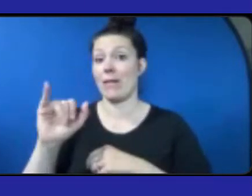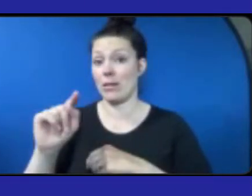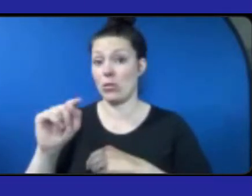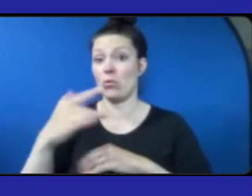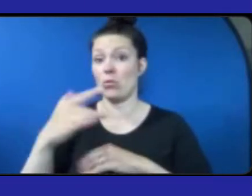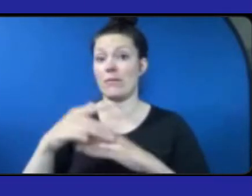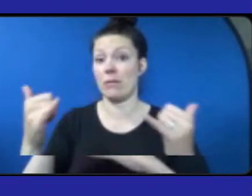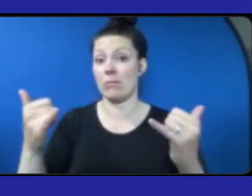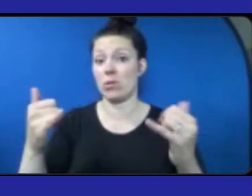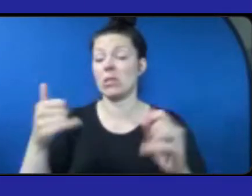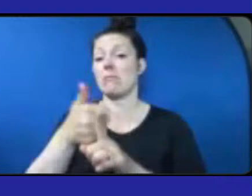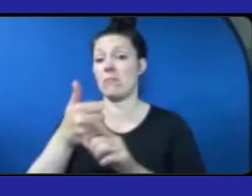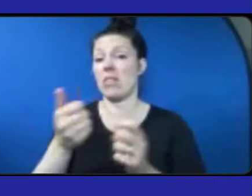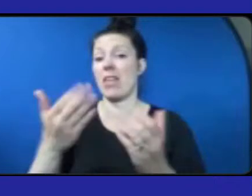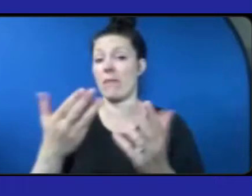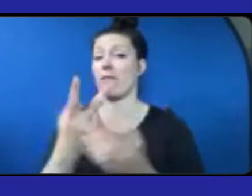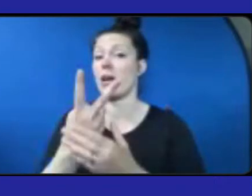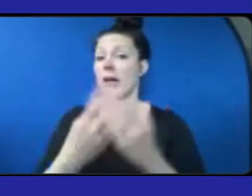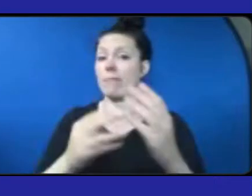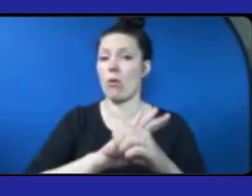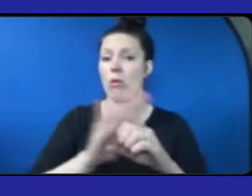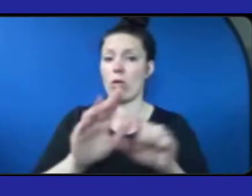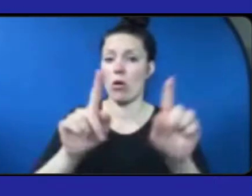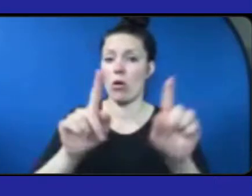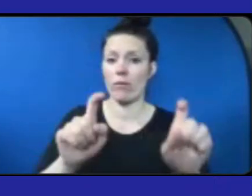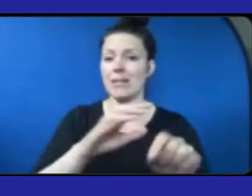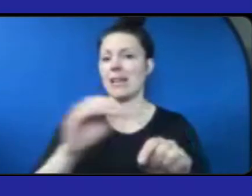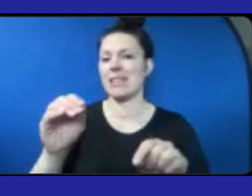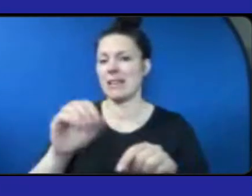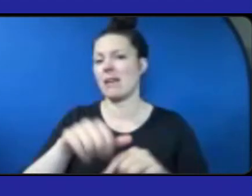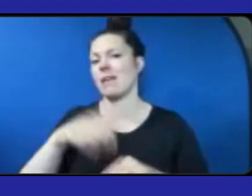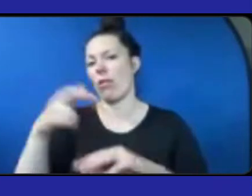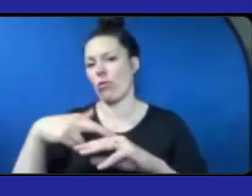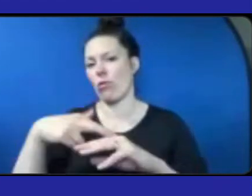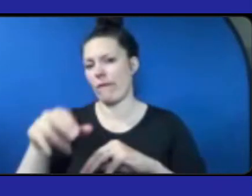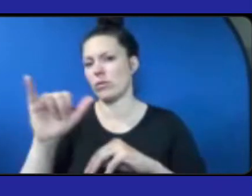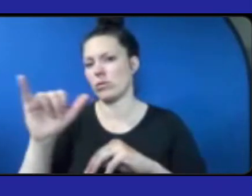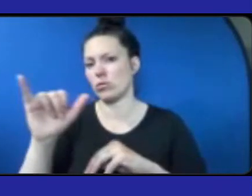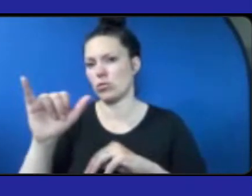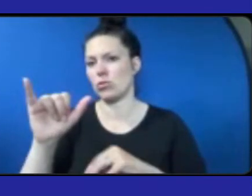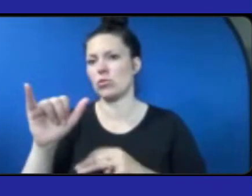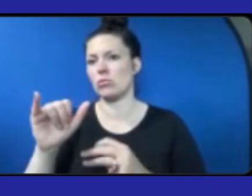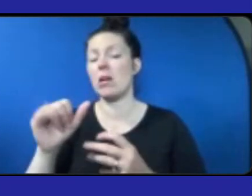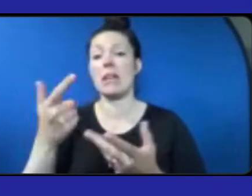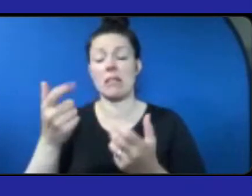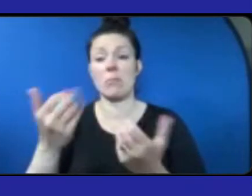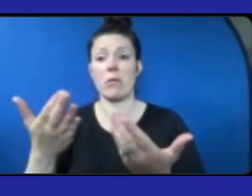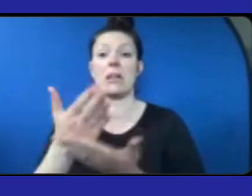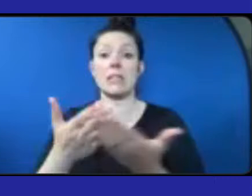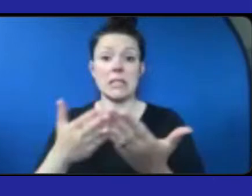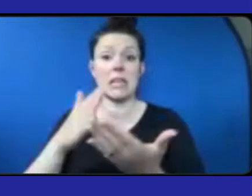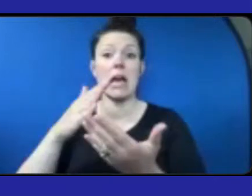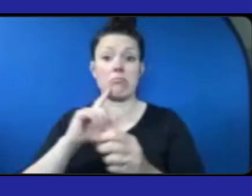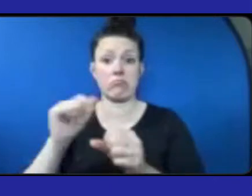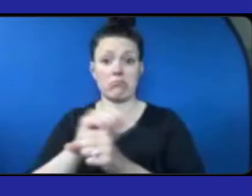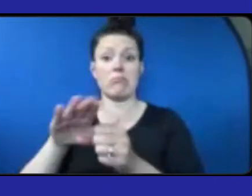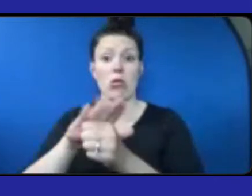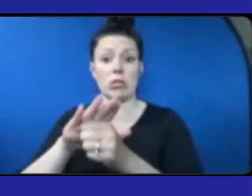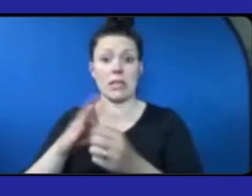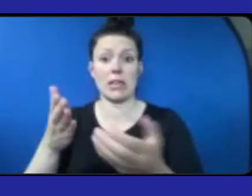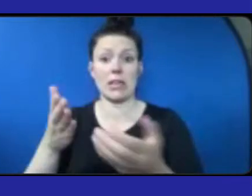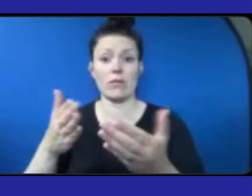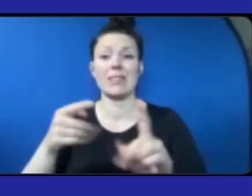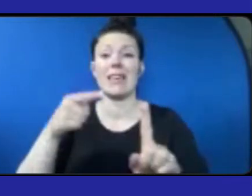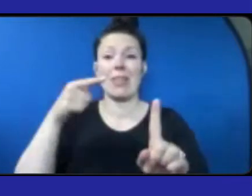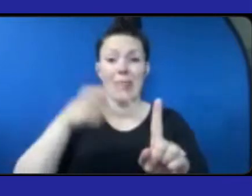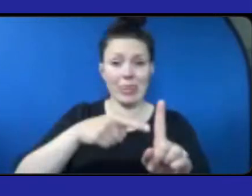do provide both COVID testing as well as those types of referrals and even certain on-site services. These units, however, specifically